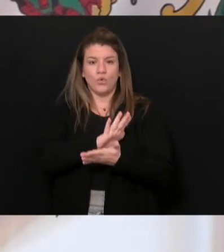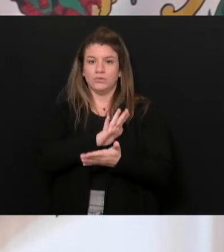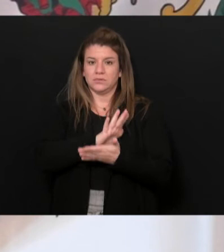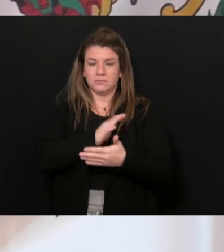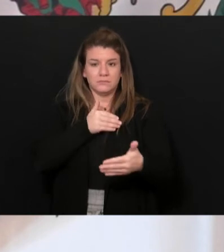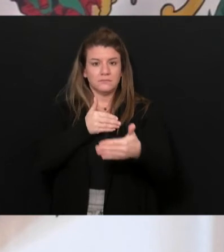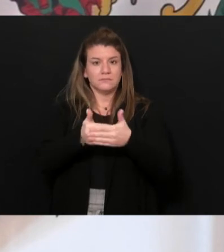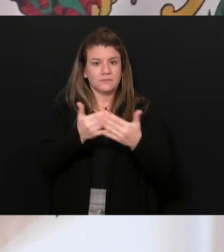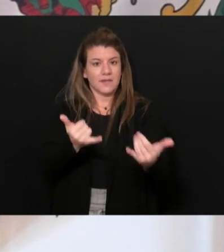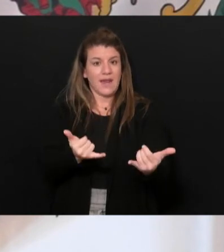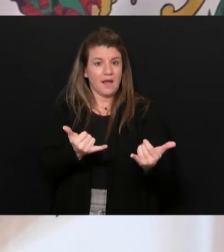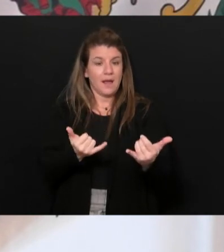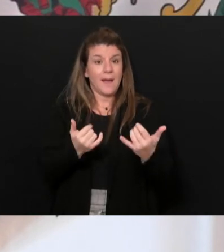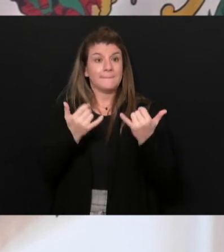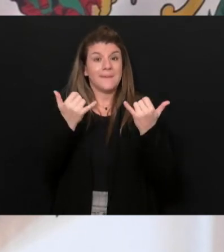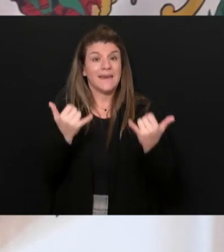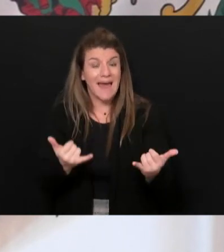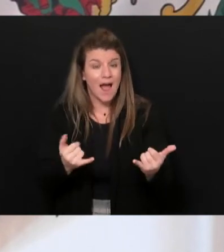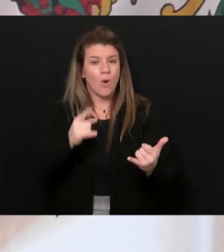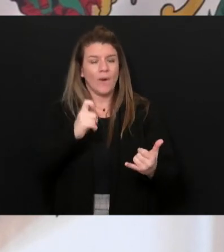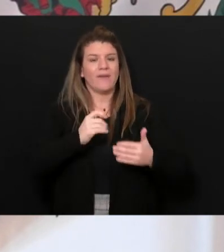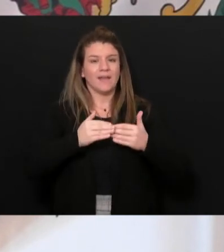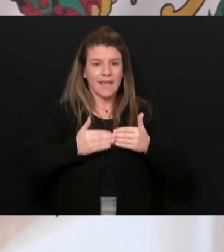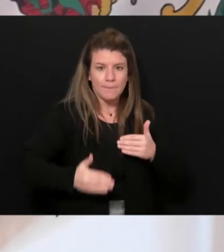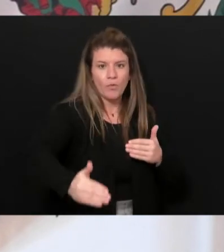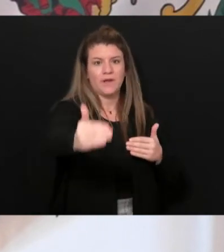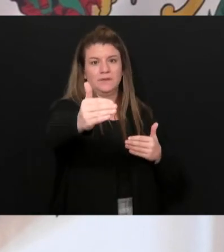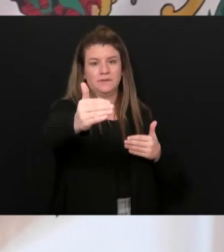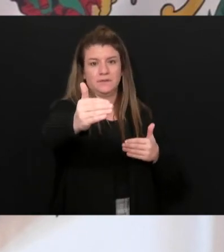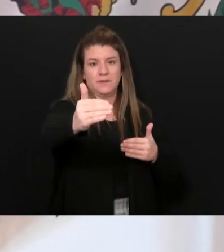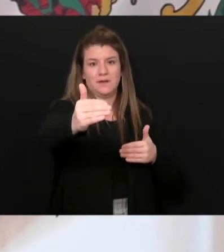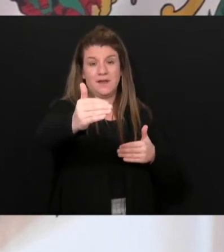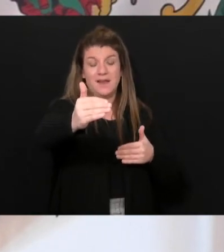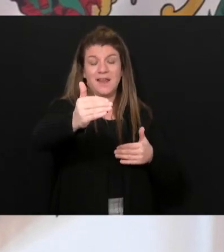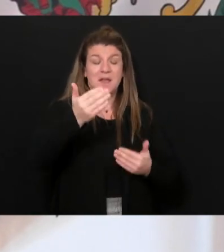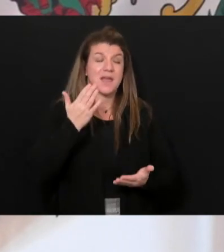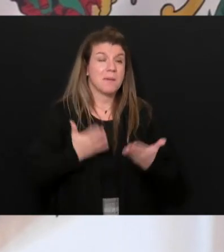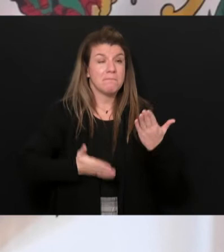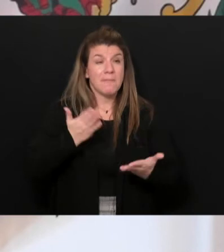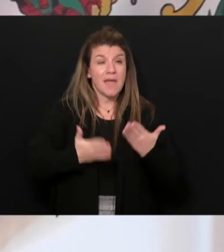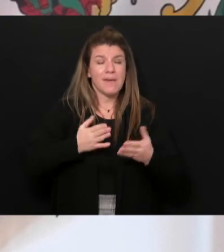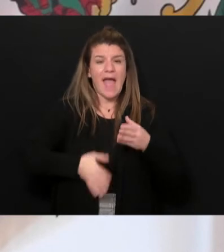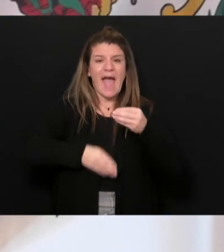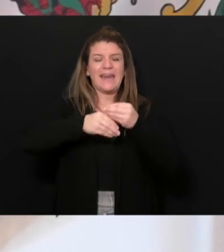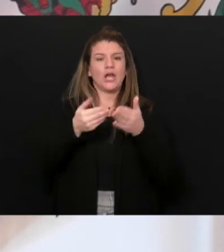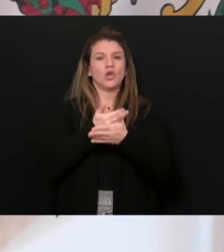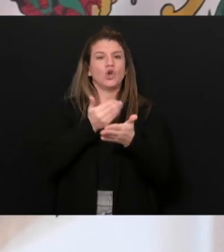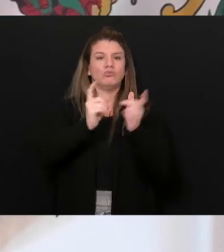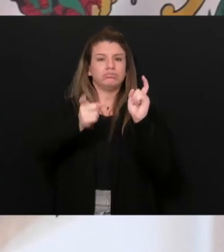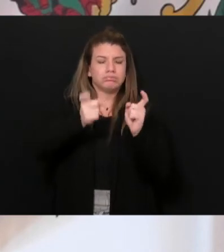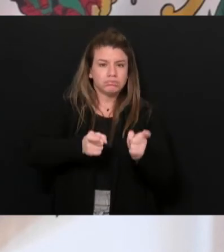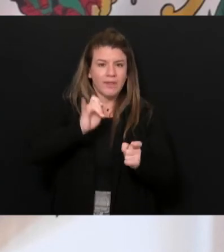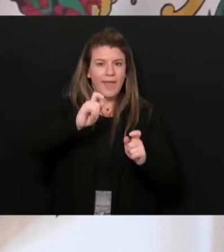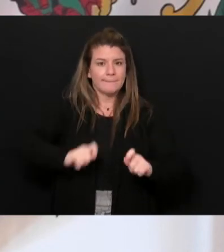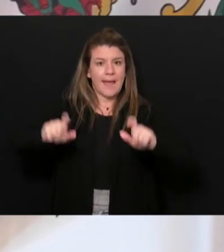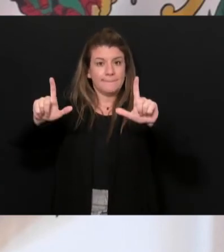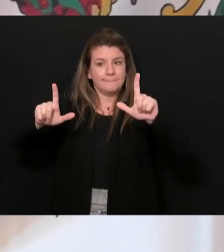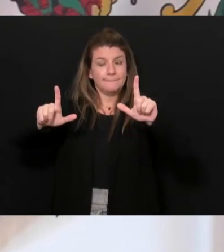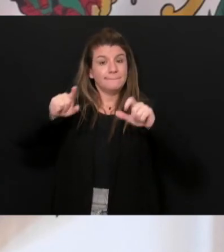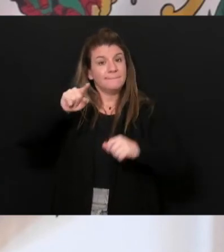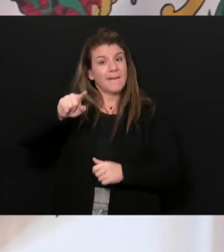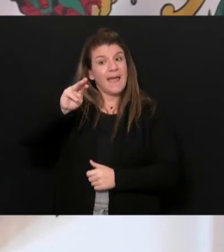But now we've got to keep moving and move on forward, and with maybe another technique level. And the map will serve